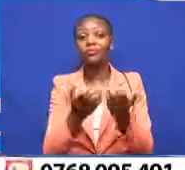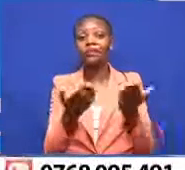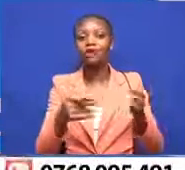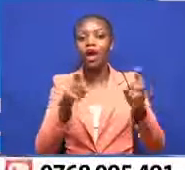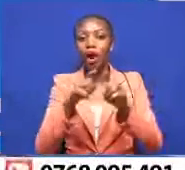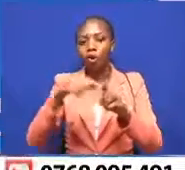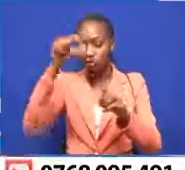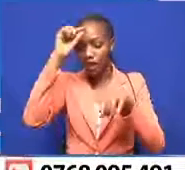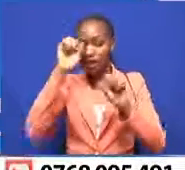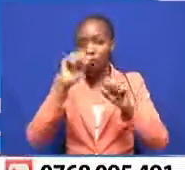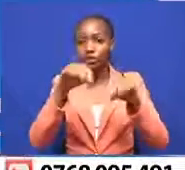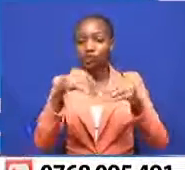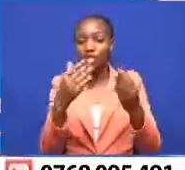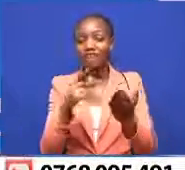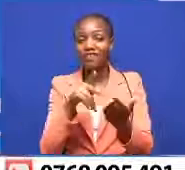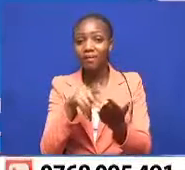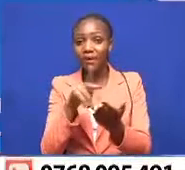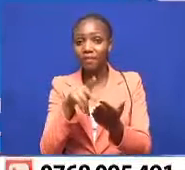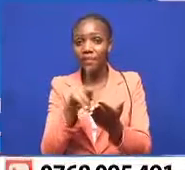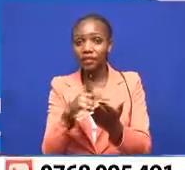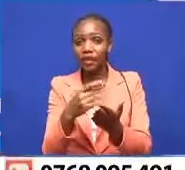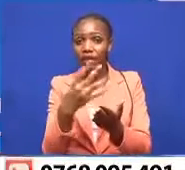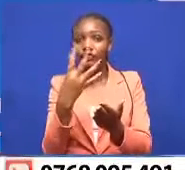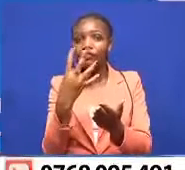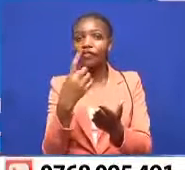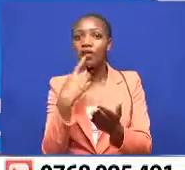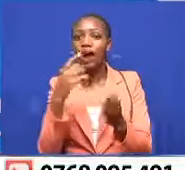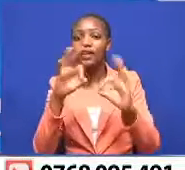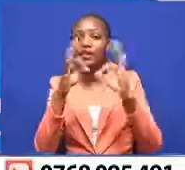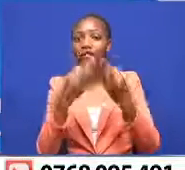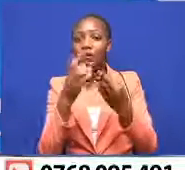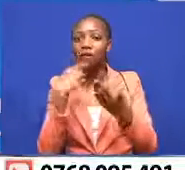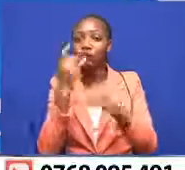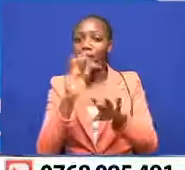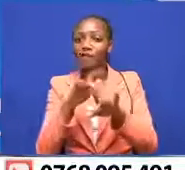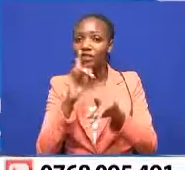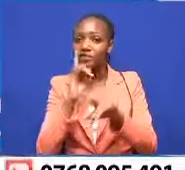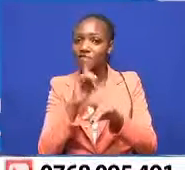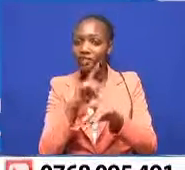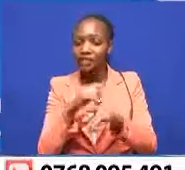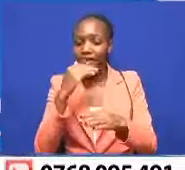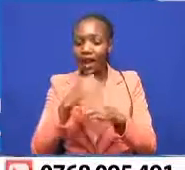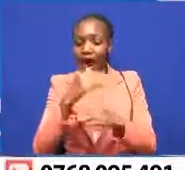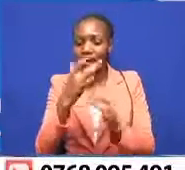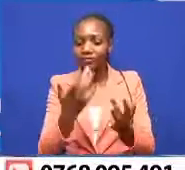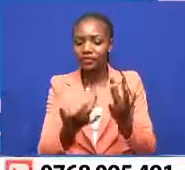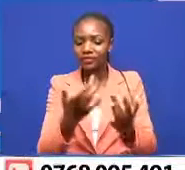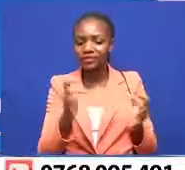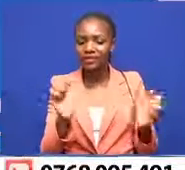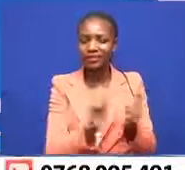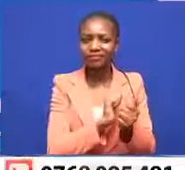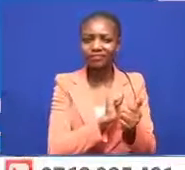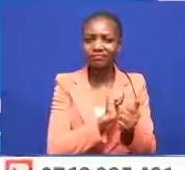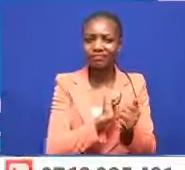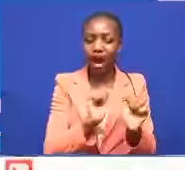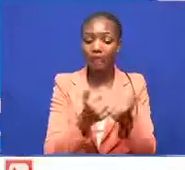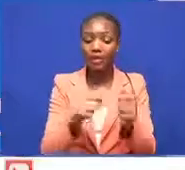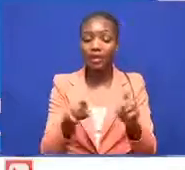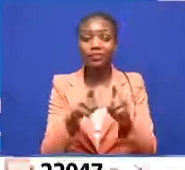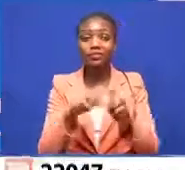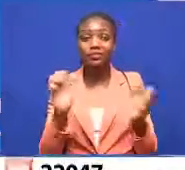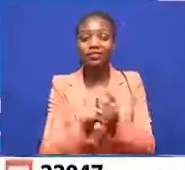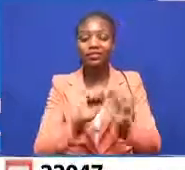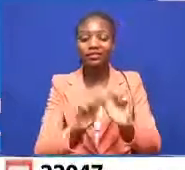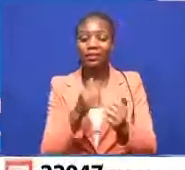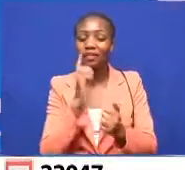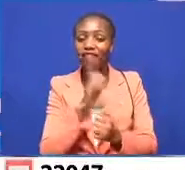government will also provide compensation to 400 households who have been displaced after their properties were destroyed. Eli Logova